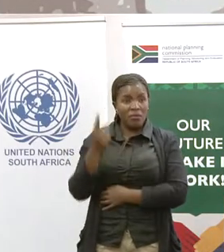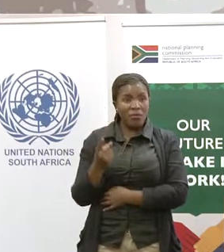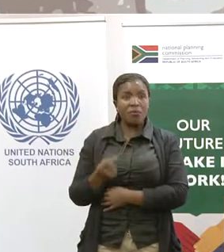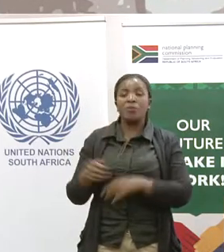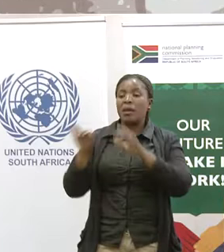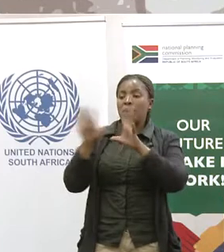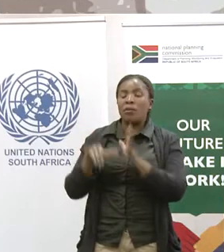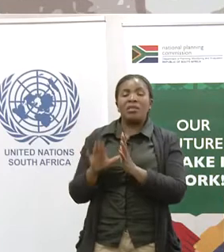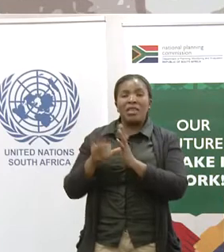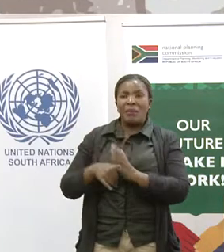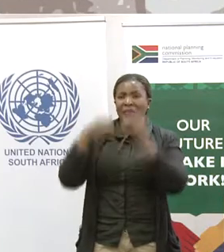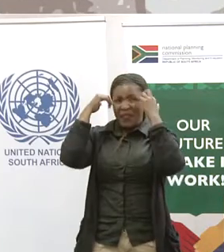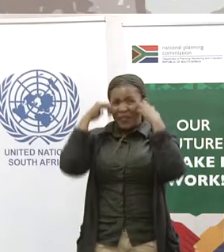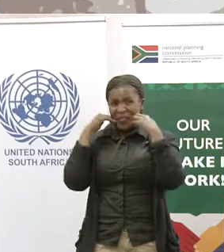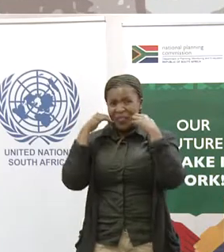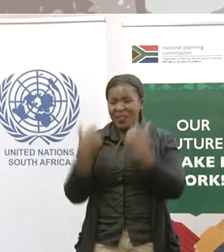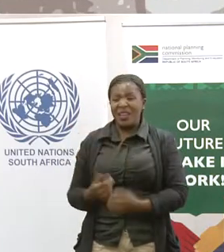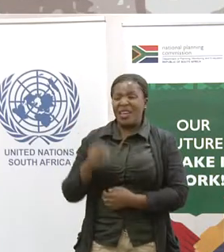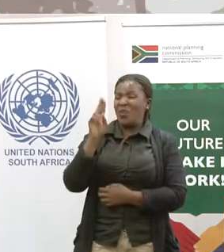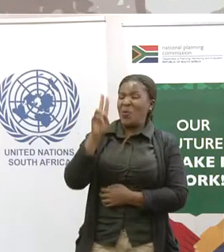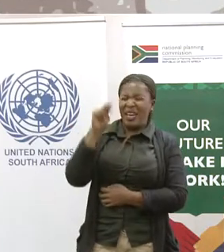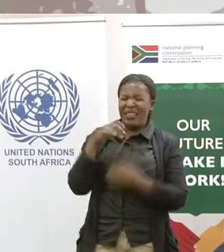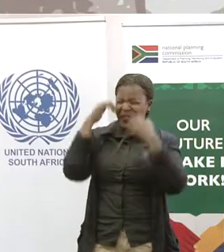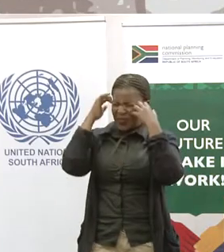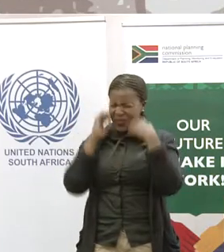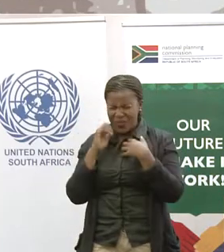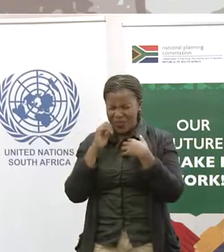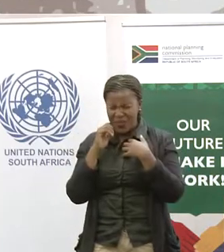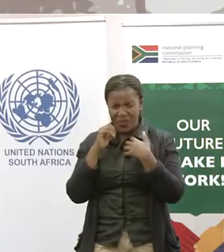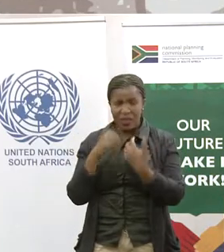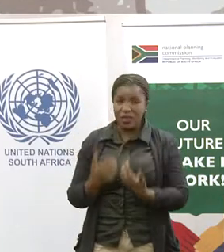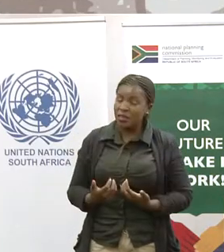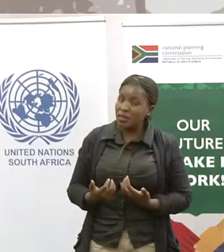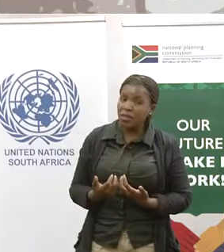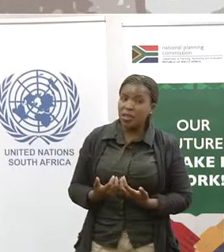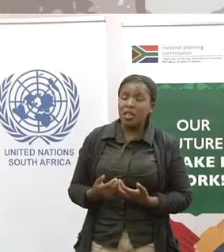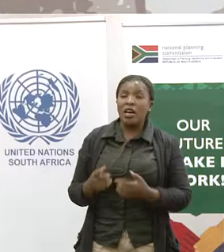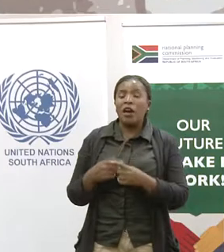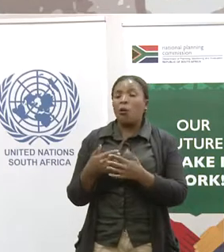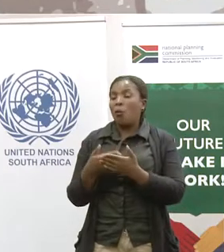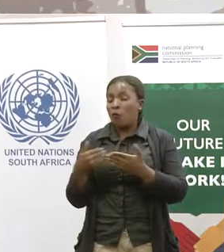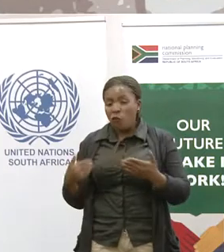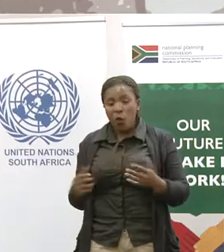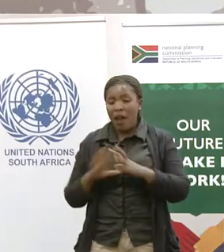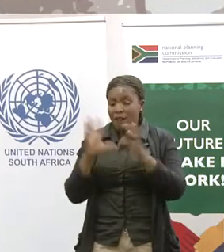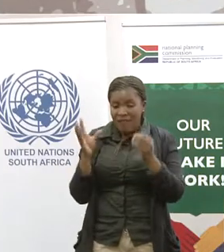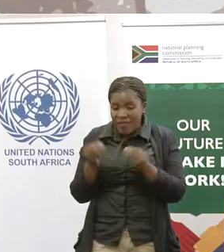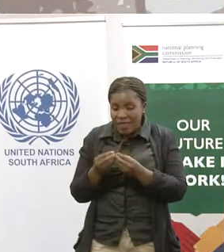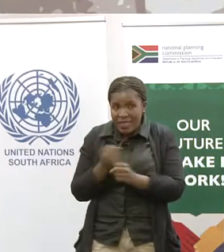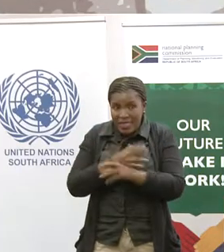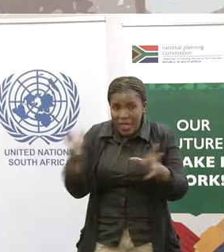Disabled people were frustrated. The UN staff was frustrated. And before every session, the war would